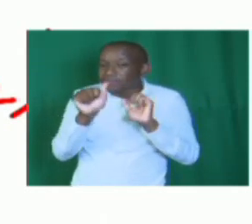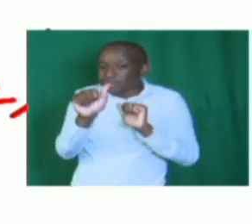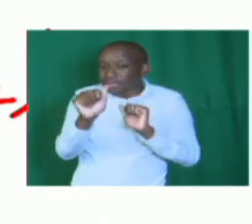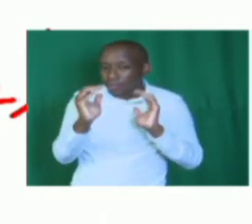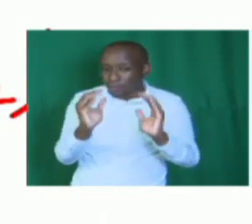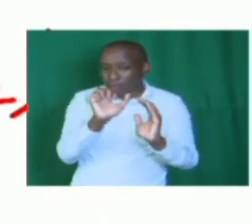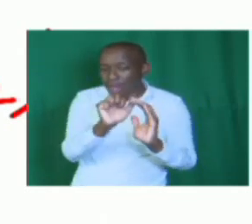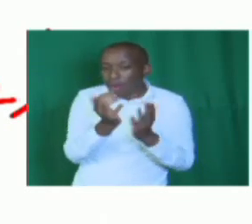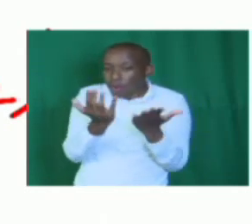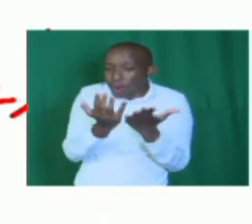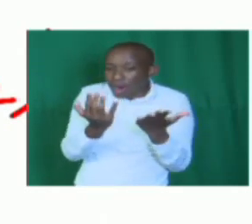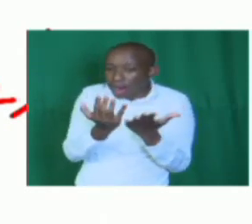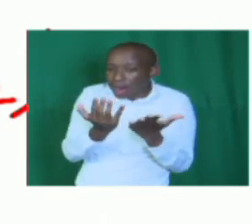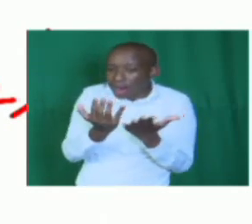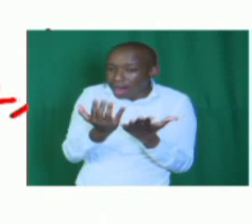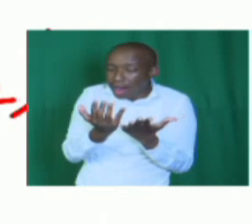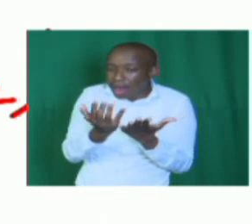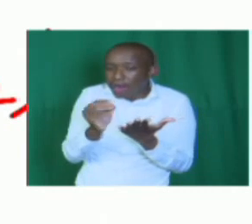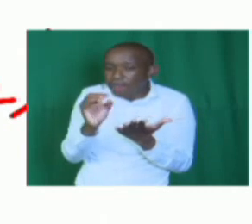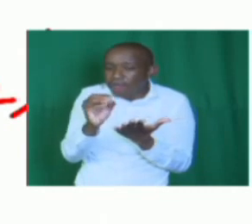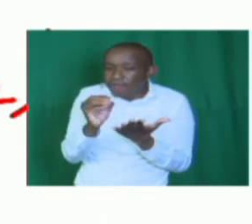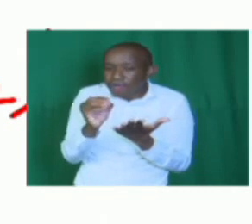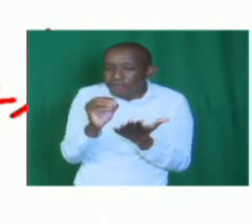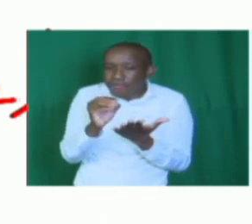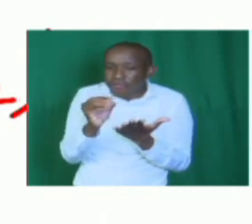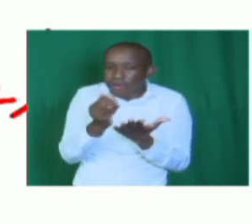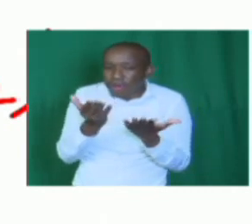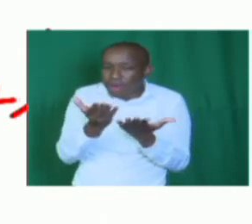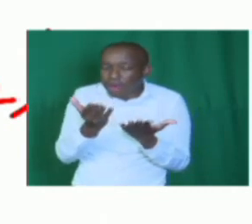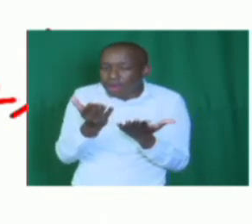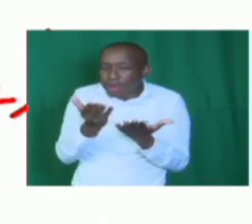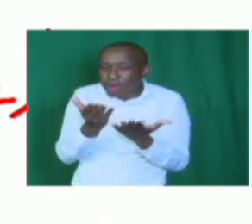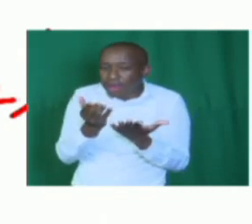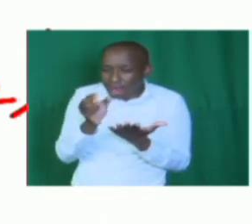-6, which is somewhere there.